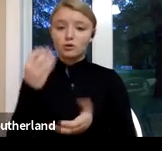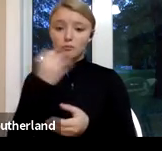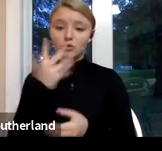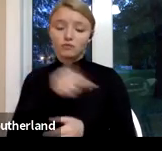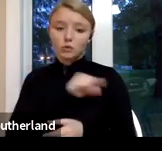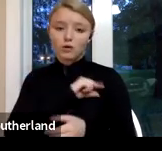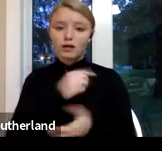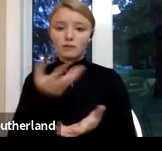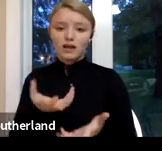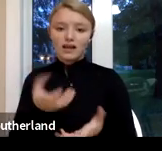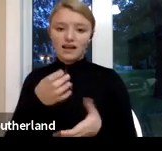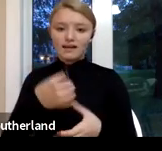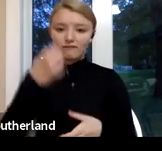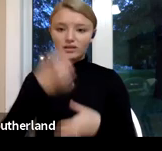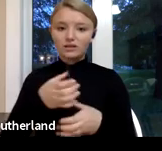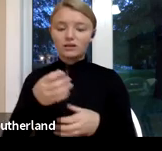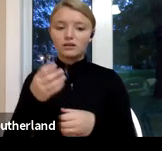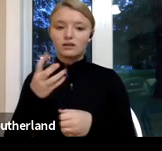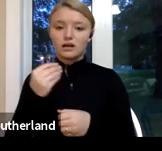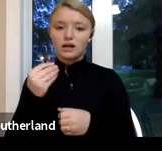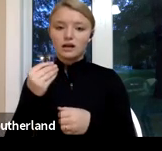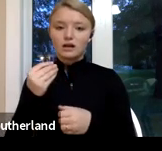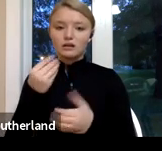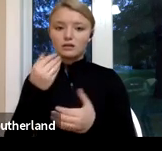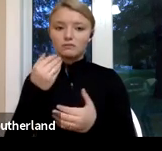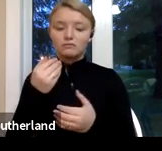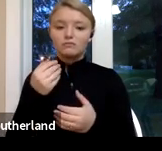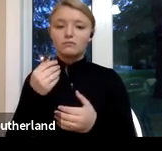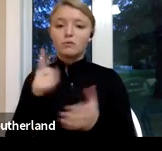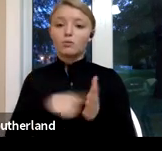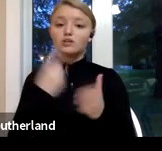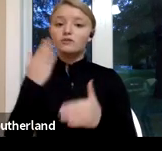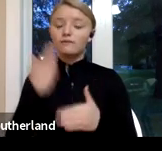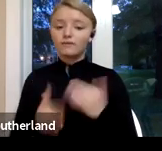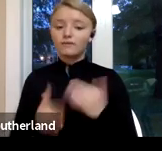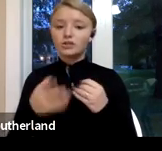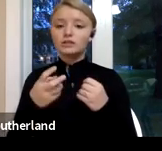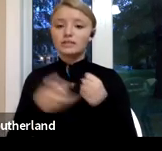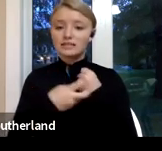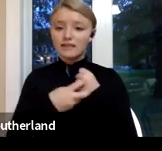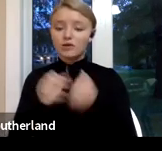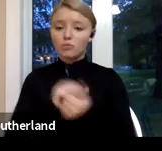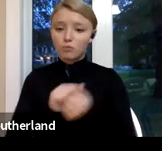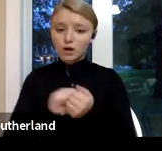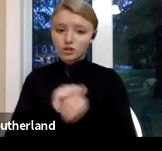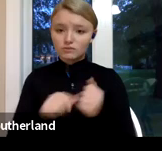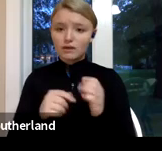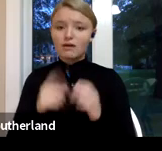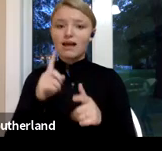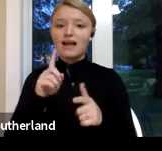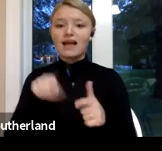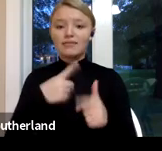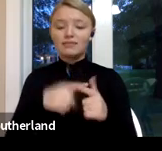them, save them, wash them out, fill them up with water, and you've got a diffuser refill bottle right